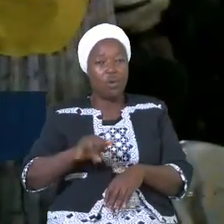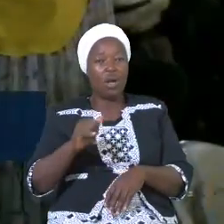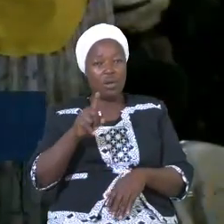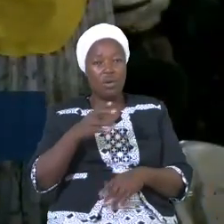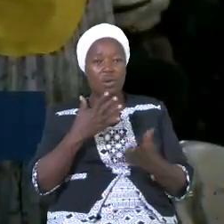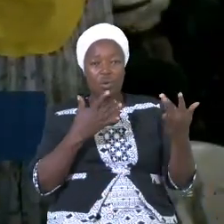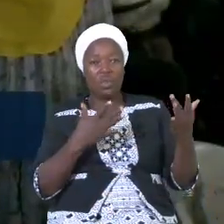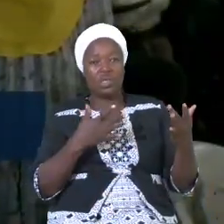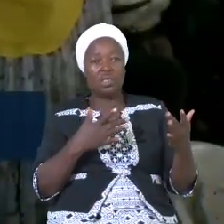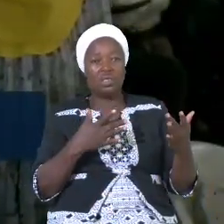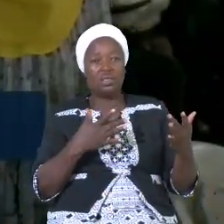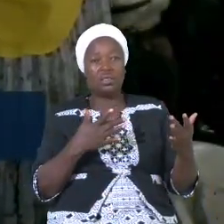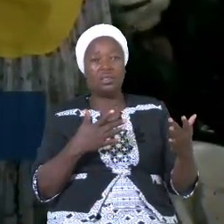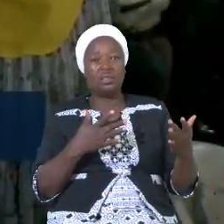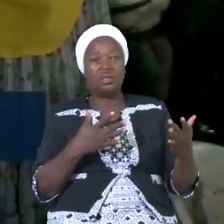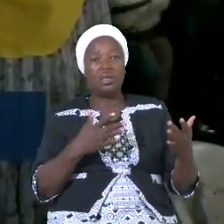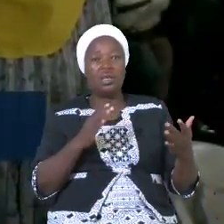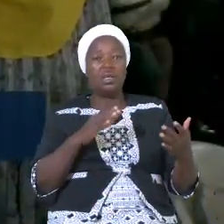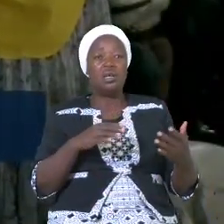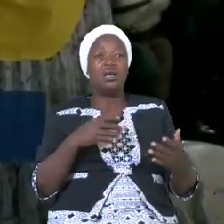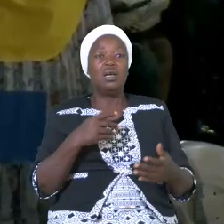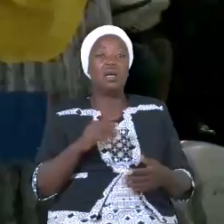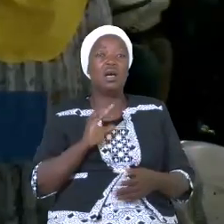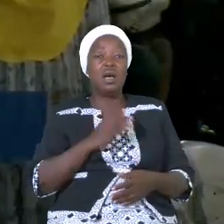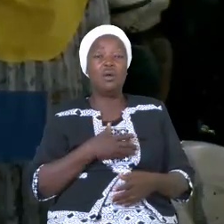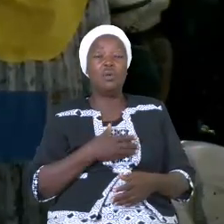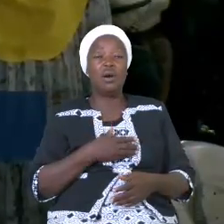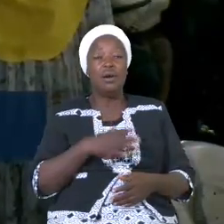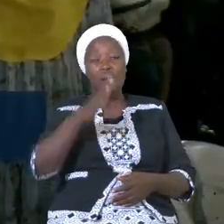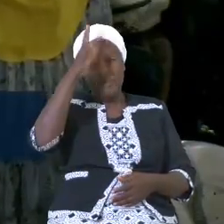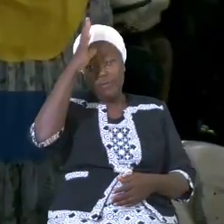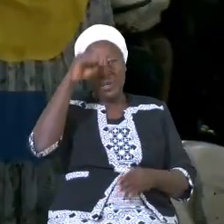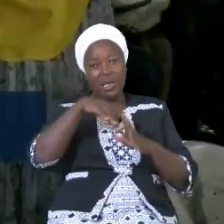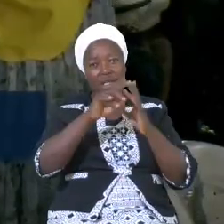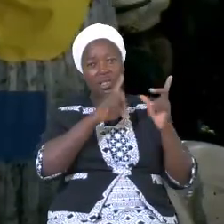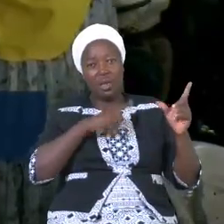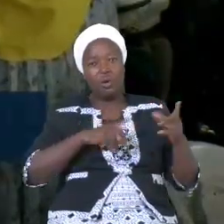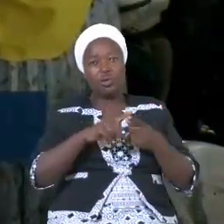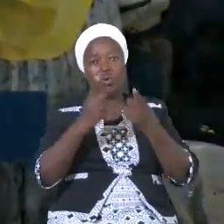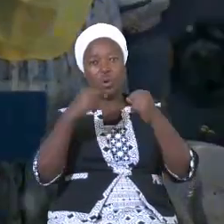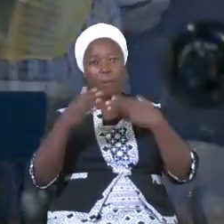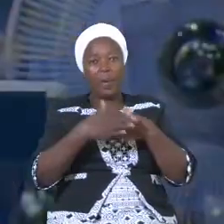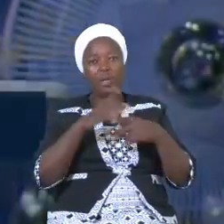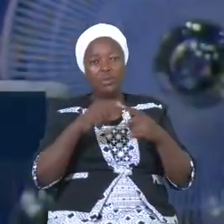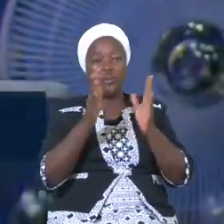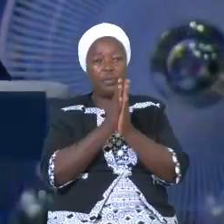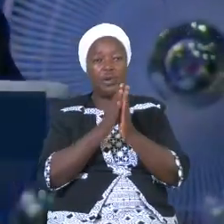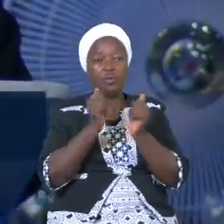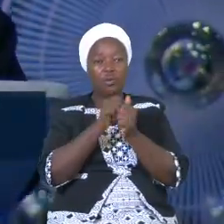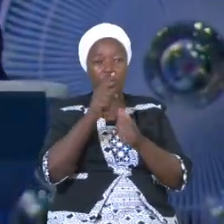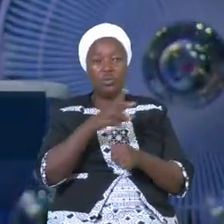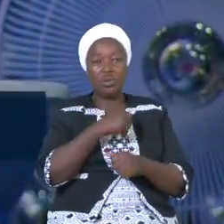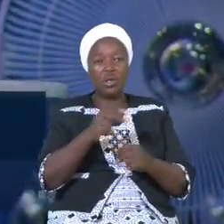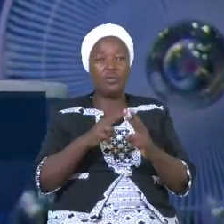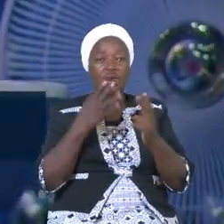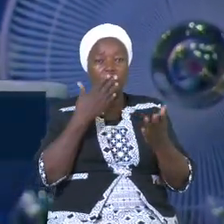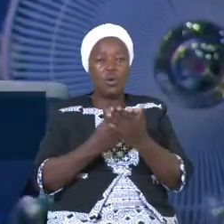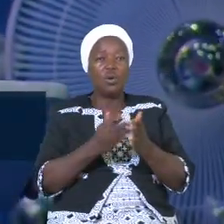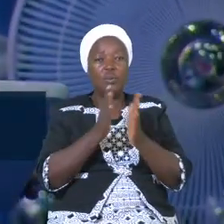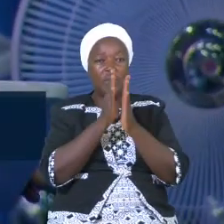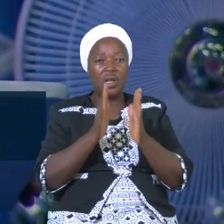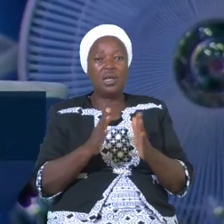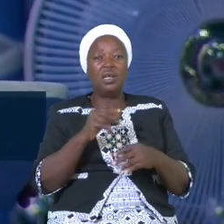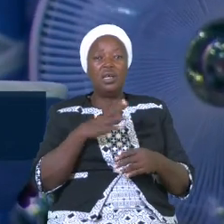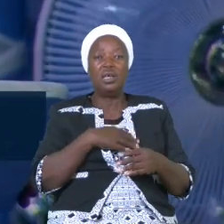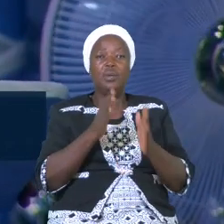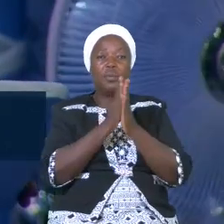our pastor and father the lord to come up again to pray with you the miracle prayer prayer for